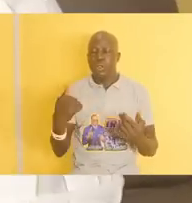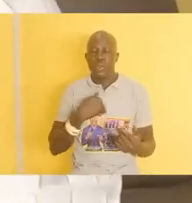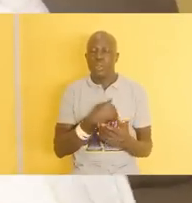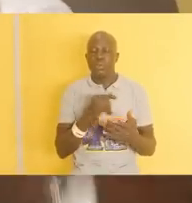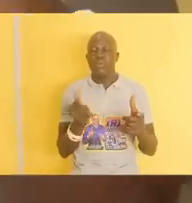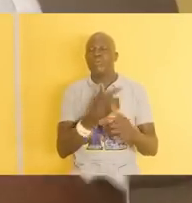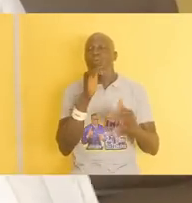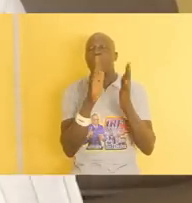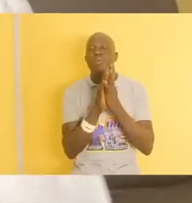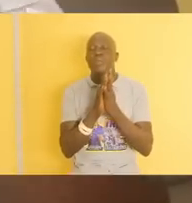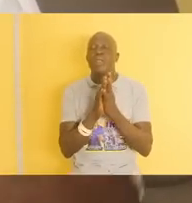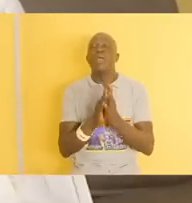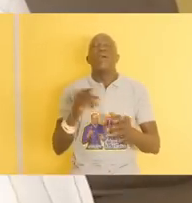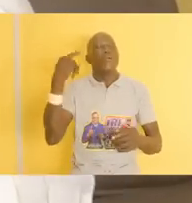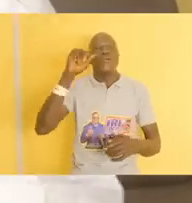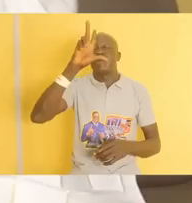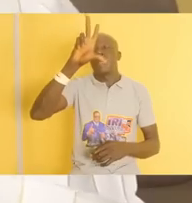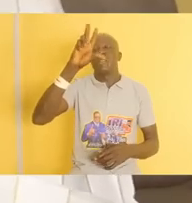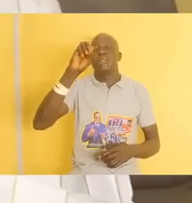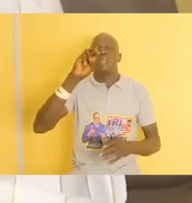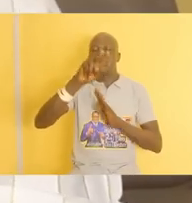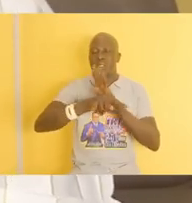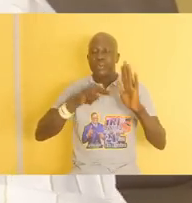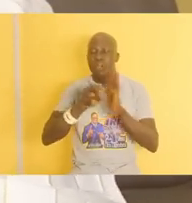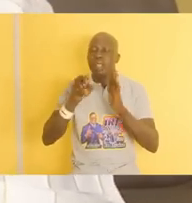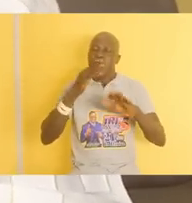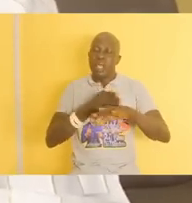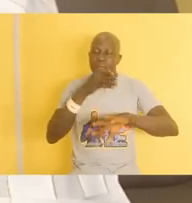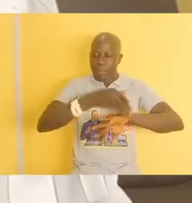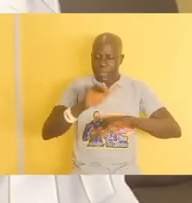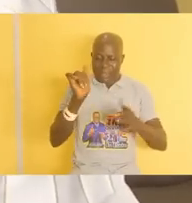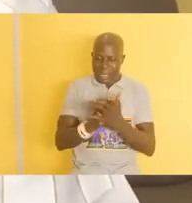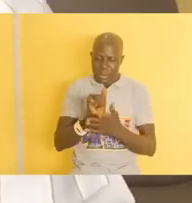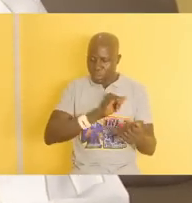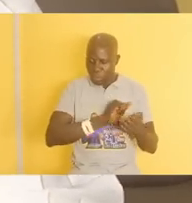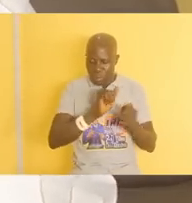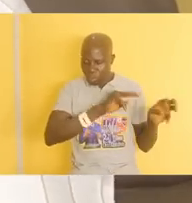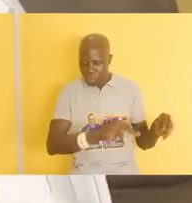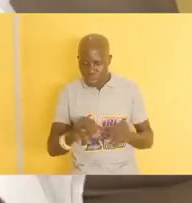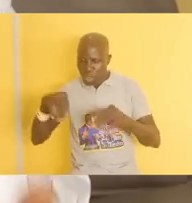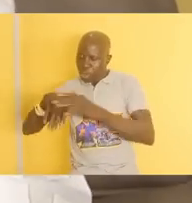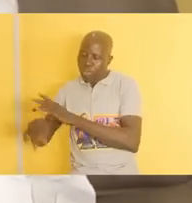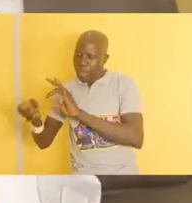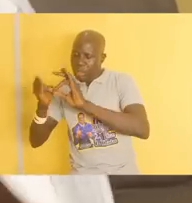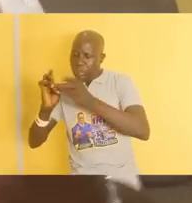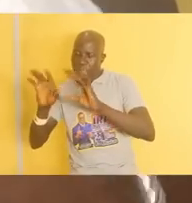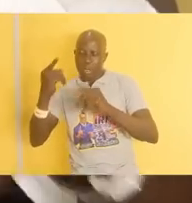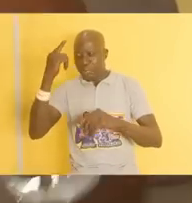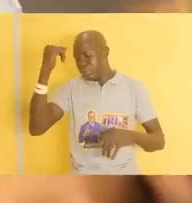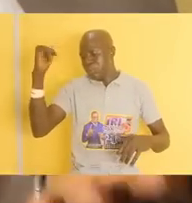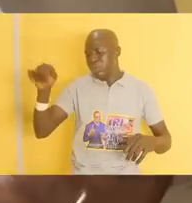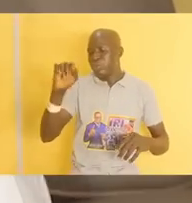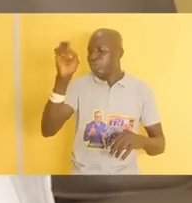le. Fo bo se ju. Lay na. A wa to koja. Si no it to my life. Unin le to ma to my